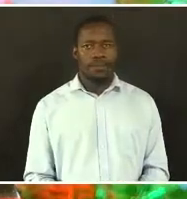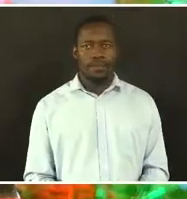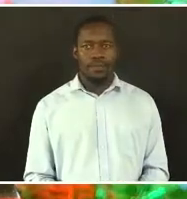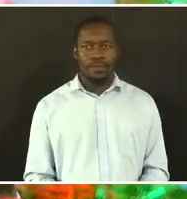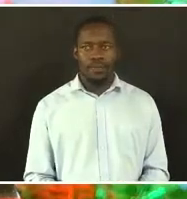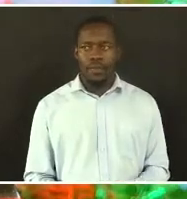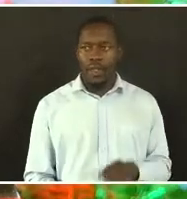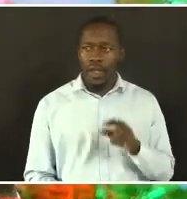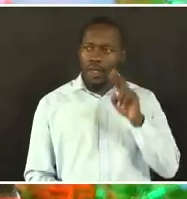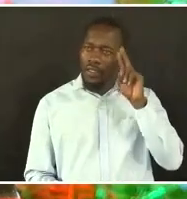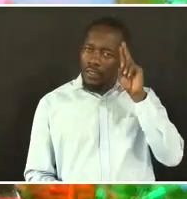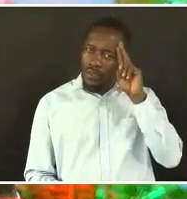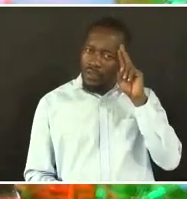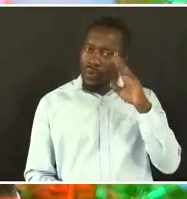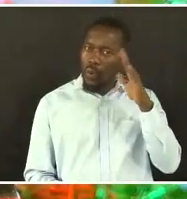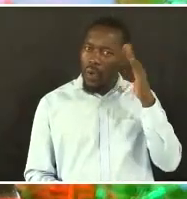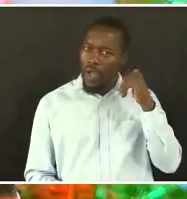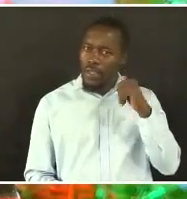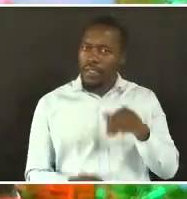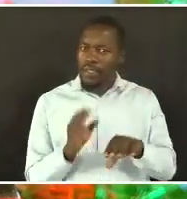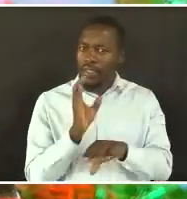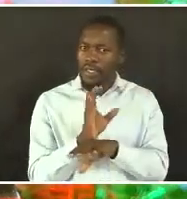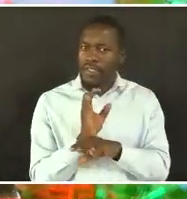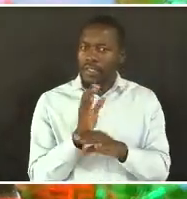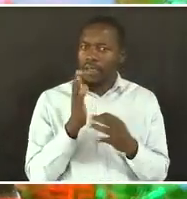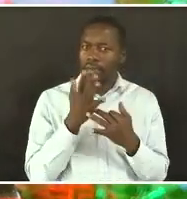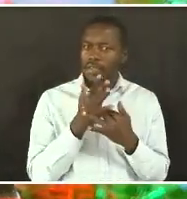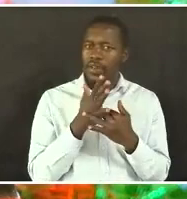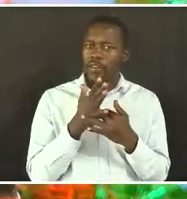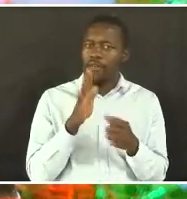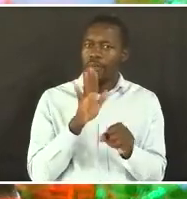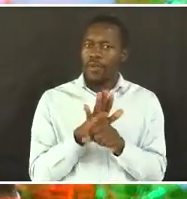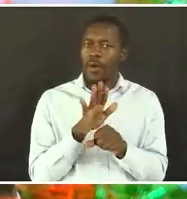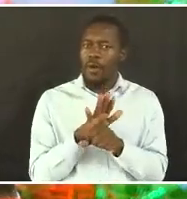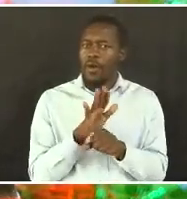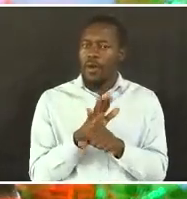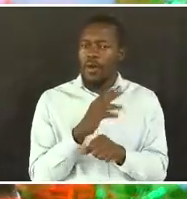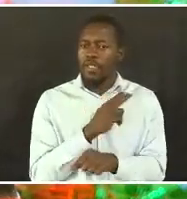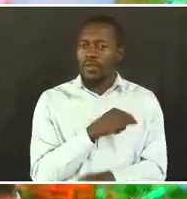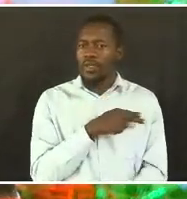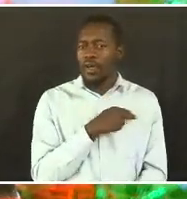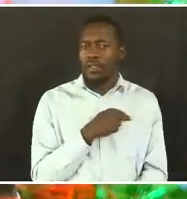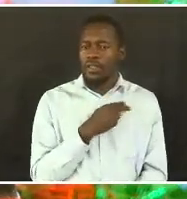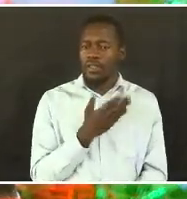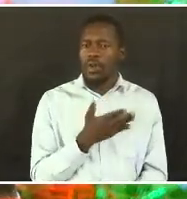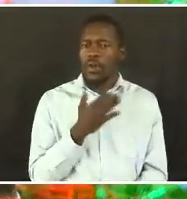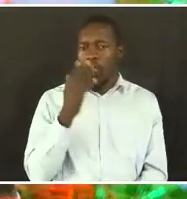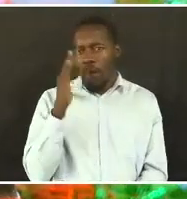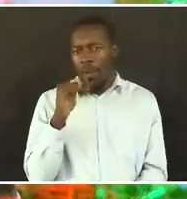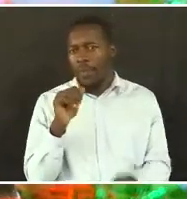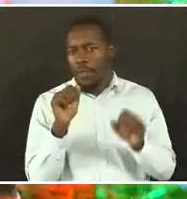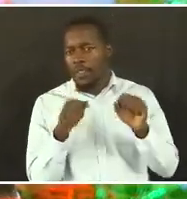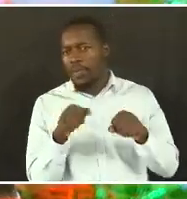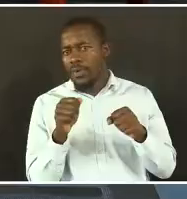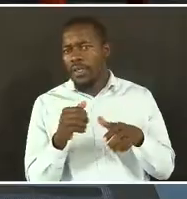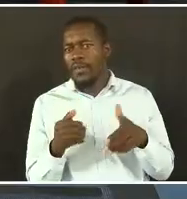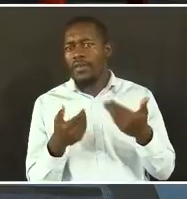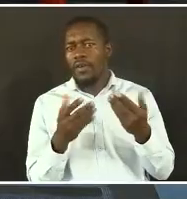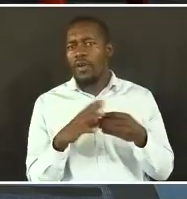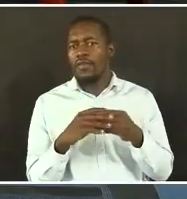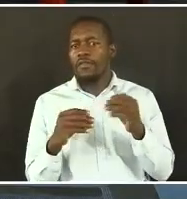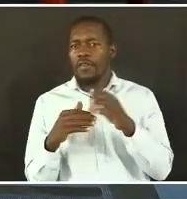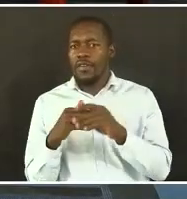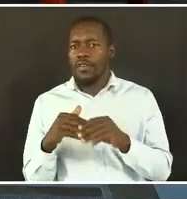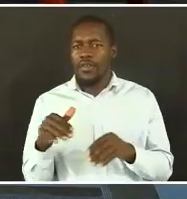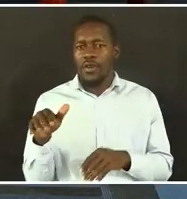us around here may be so that we are the ones to visit this person whose all his relatives are at home. For those relatives to come and pray